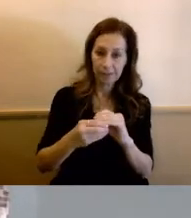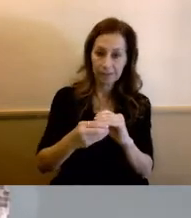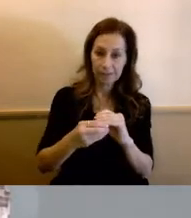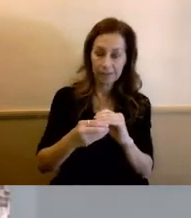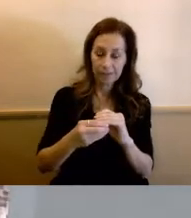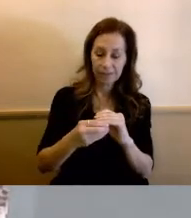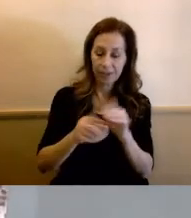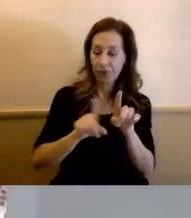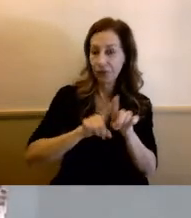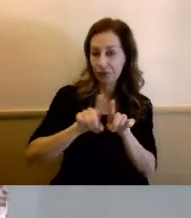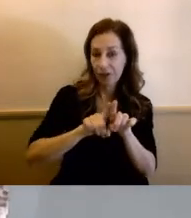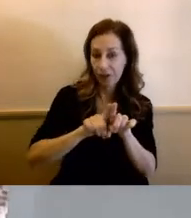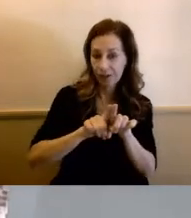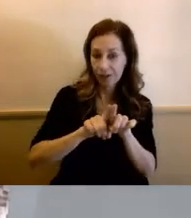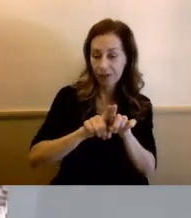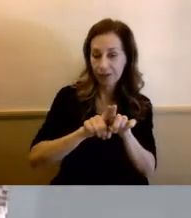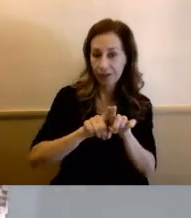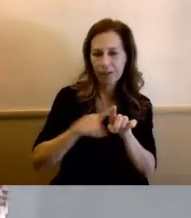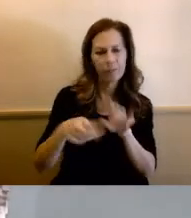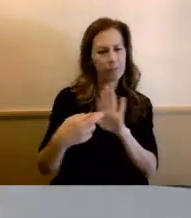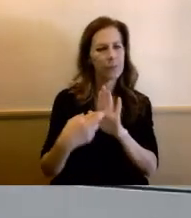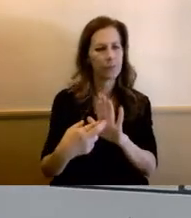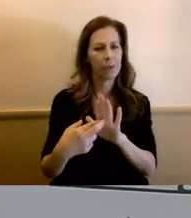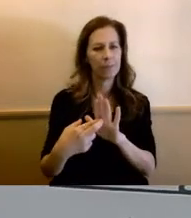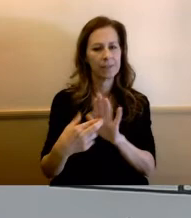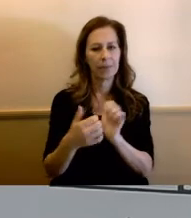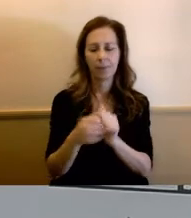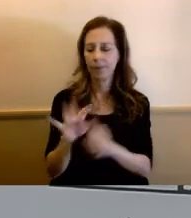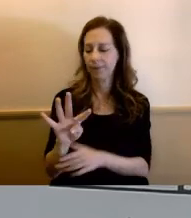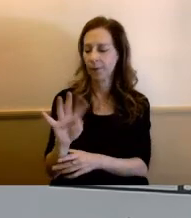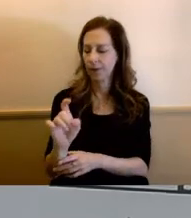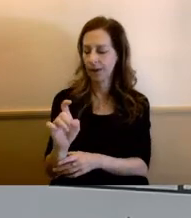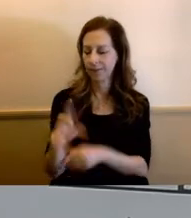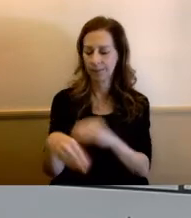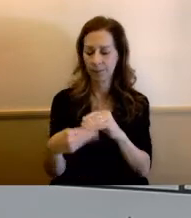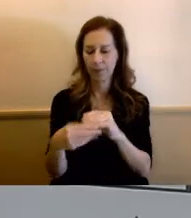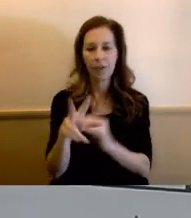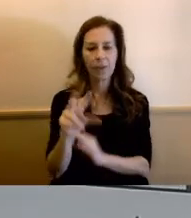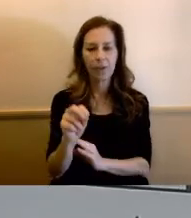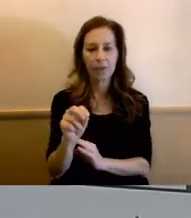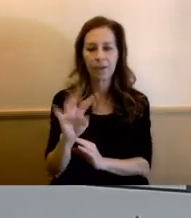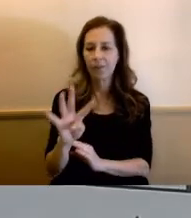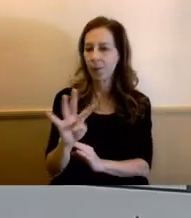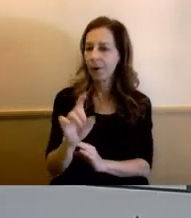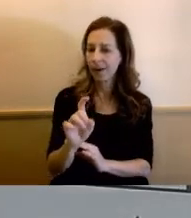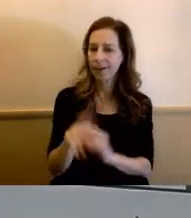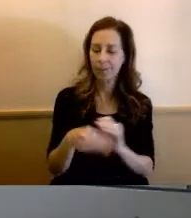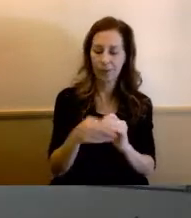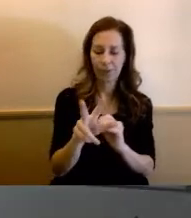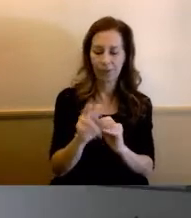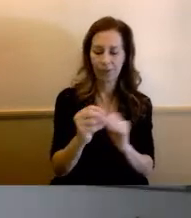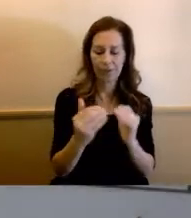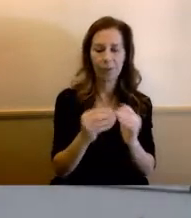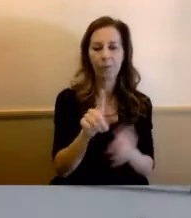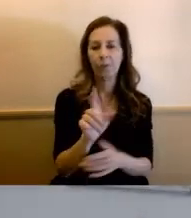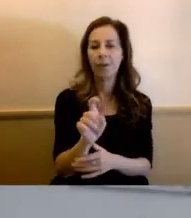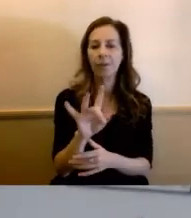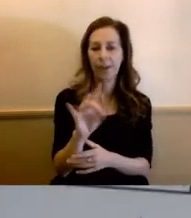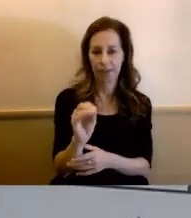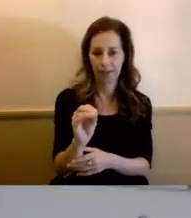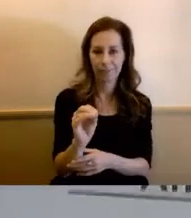which we are representing as 4x plus 30, so 4x plus 30 equals 180.